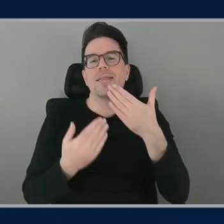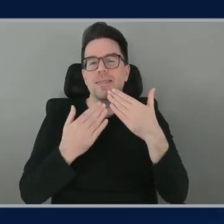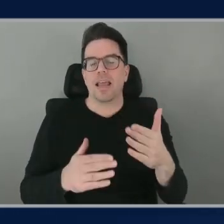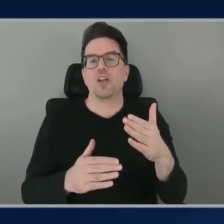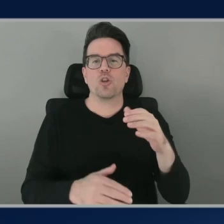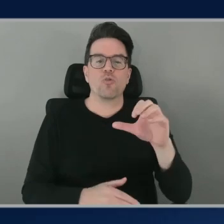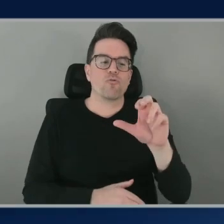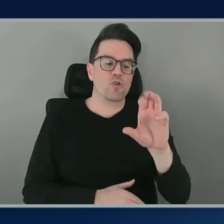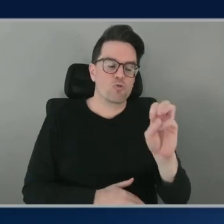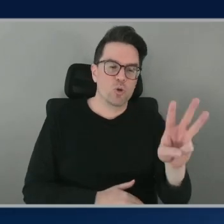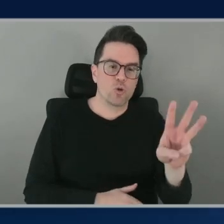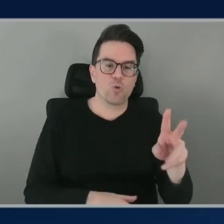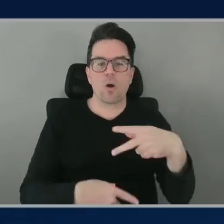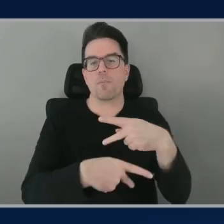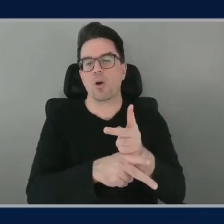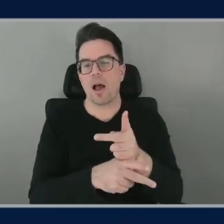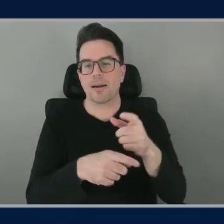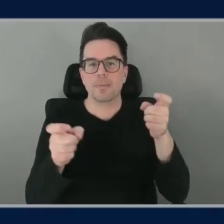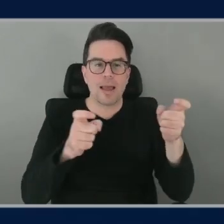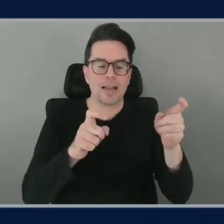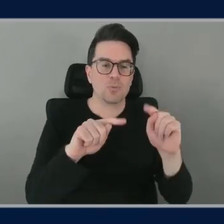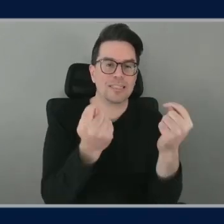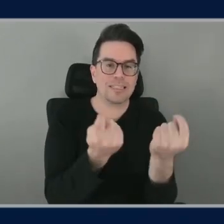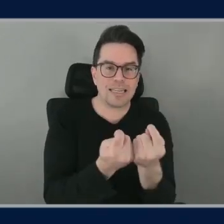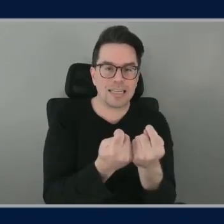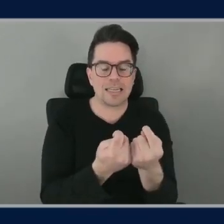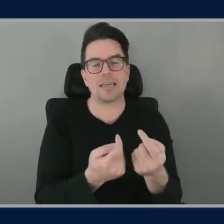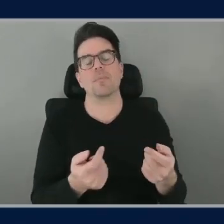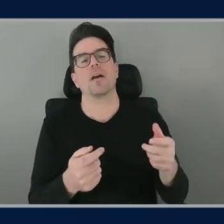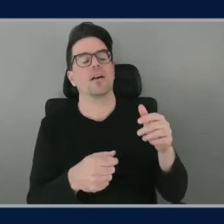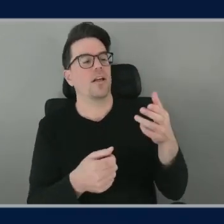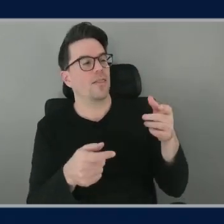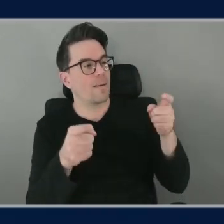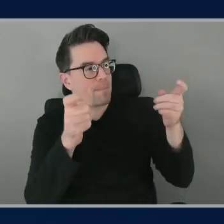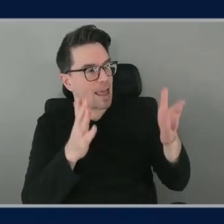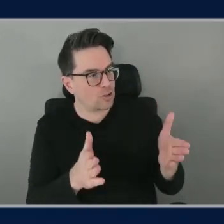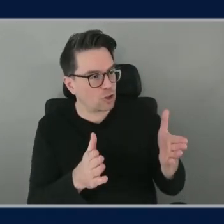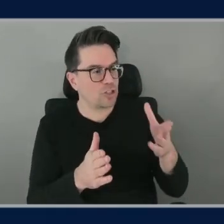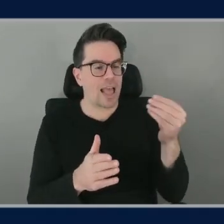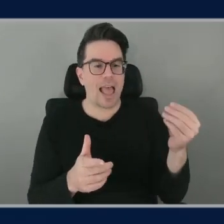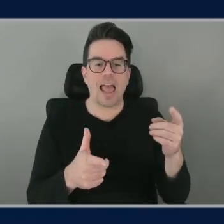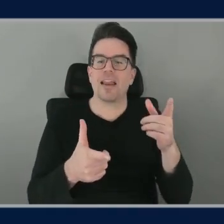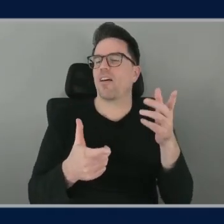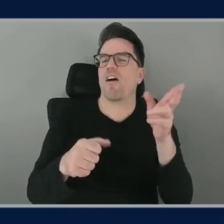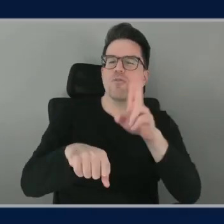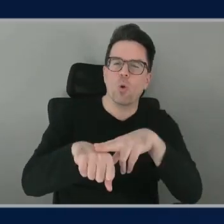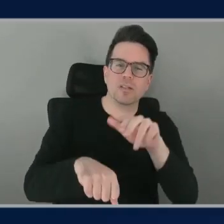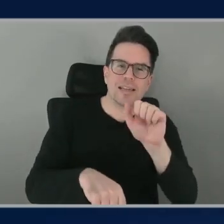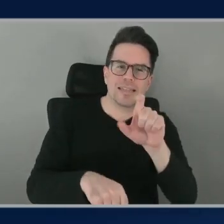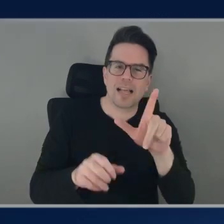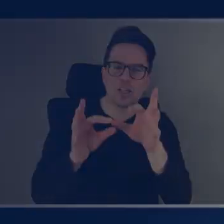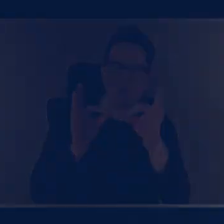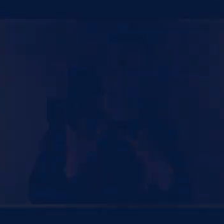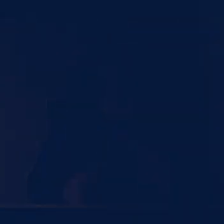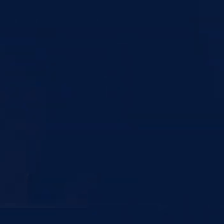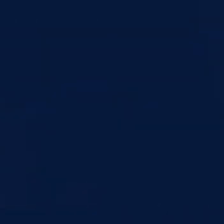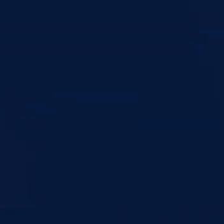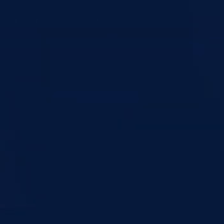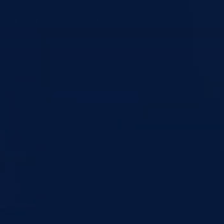team here, all of our product marketers, and of course our ASL interpreters, cast and crew that make this all possible.